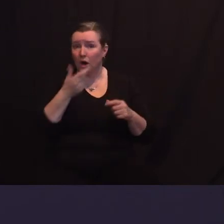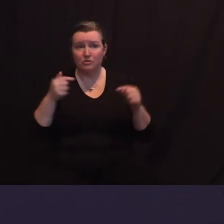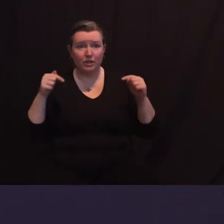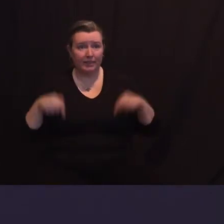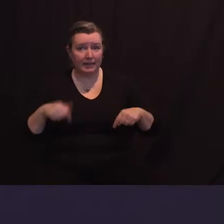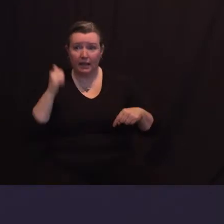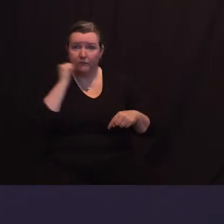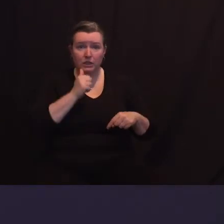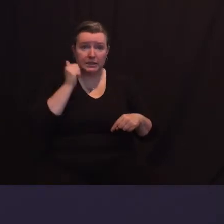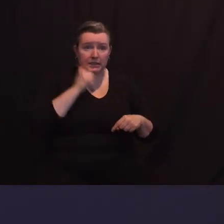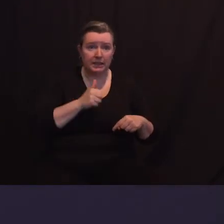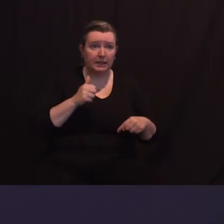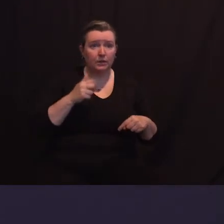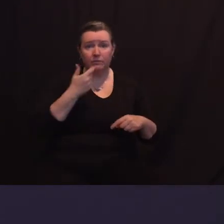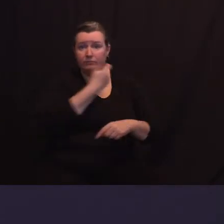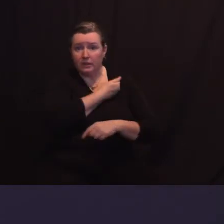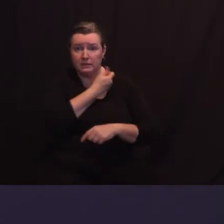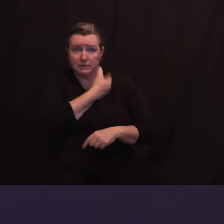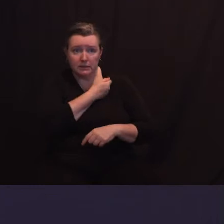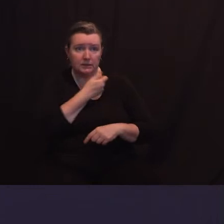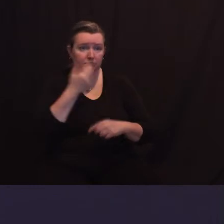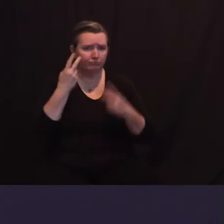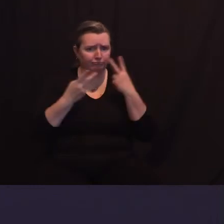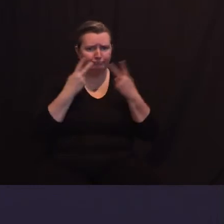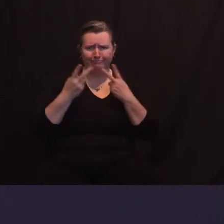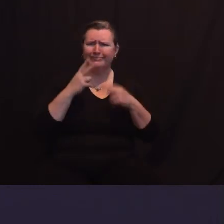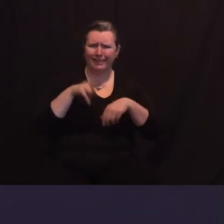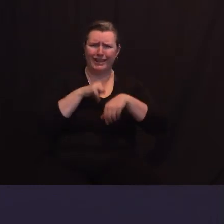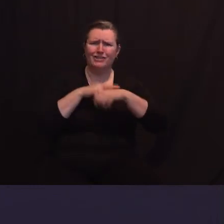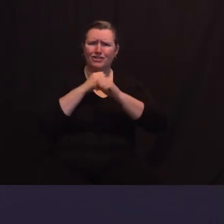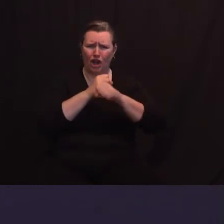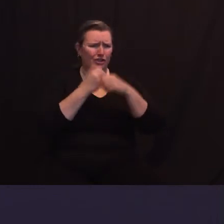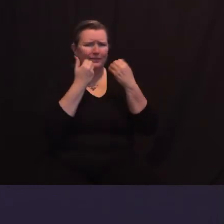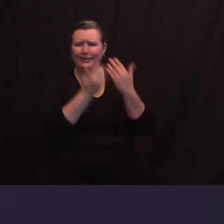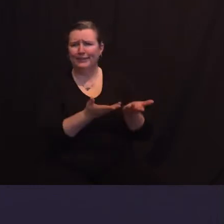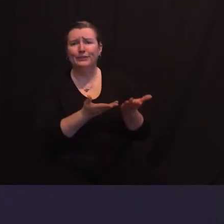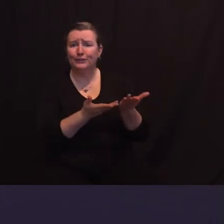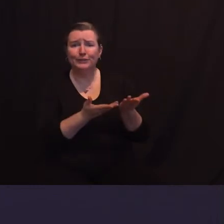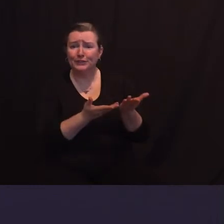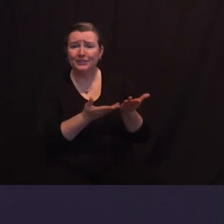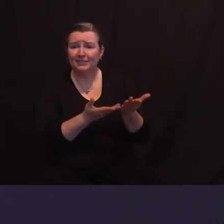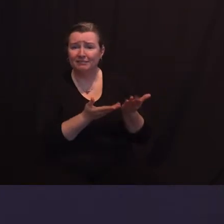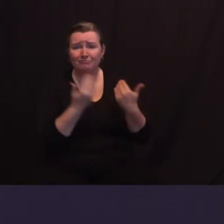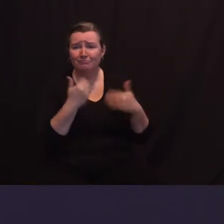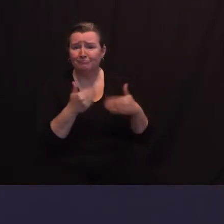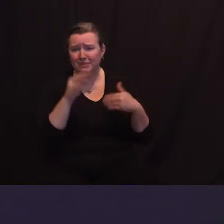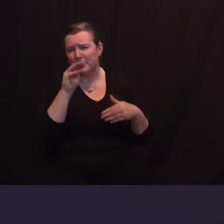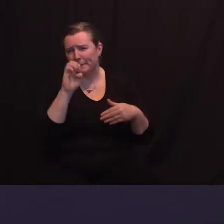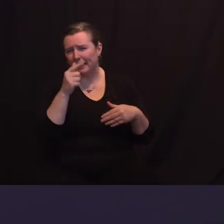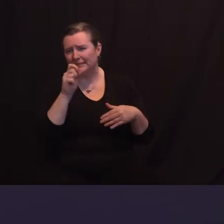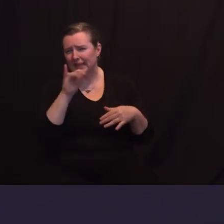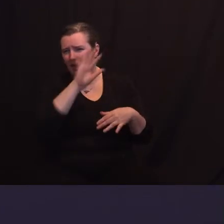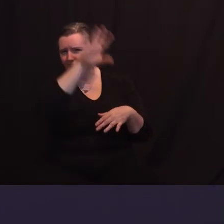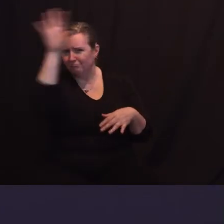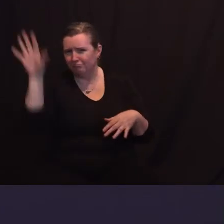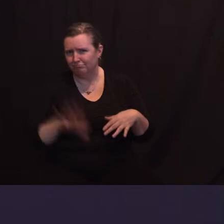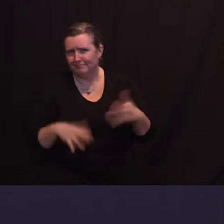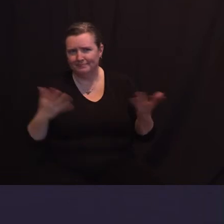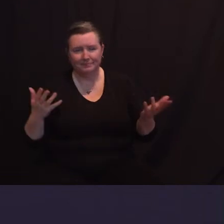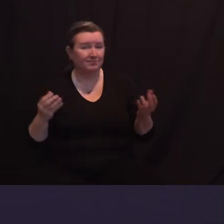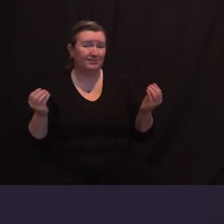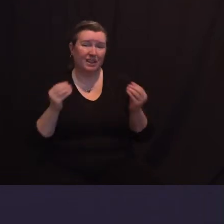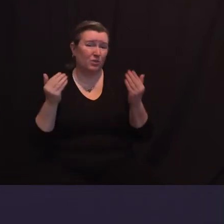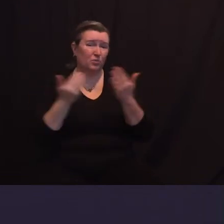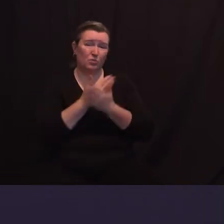seen a member of the National Guard. I almost can guarantee that in that process. So nothing new, but obviously they're